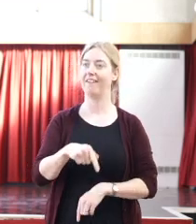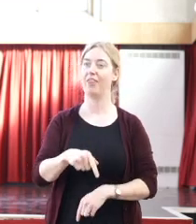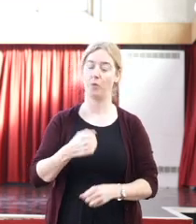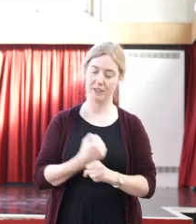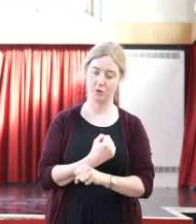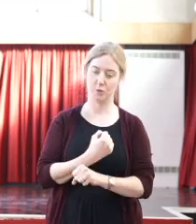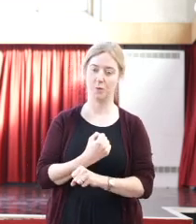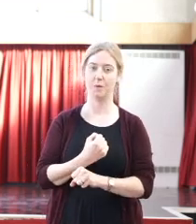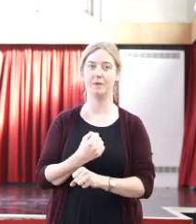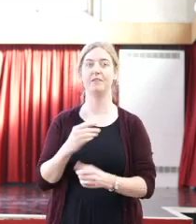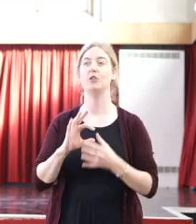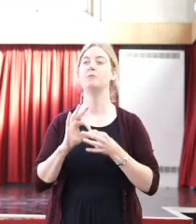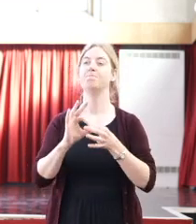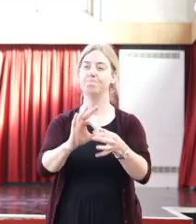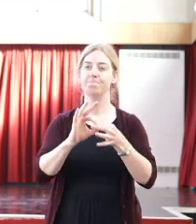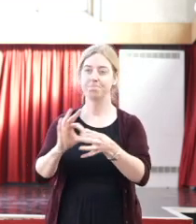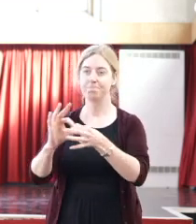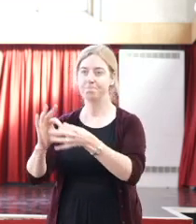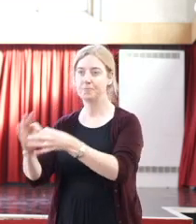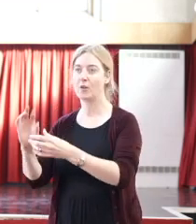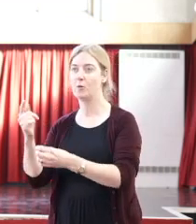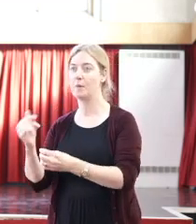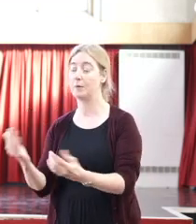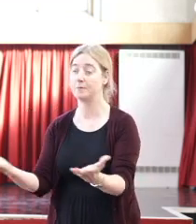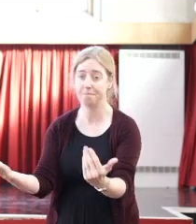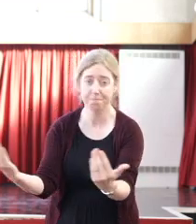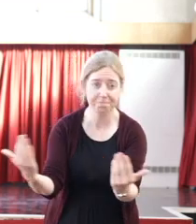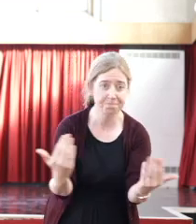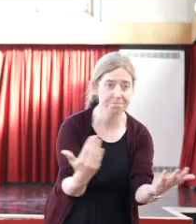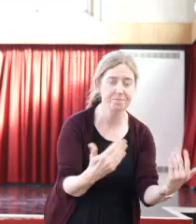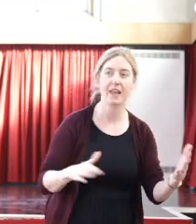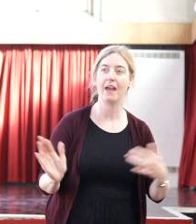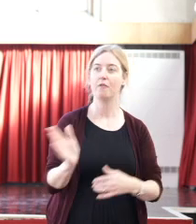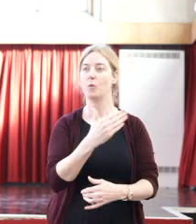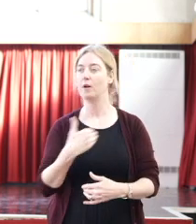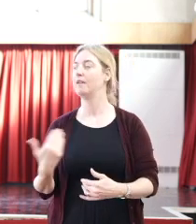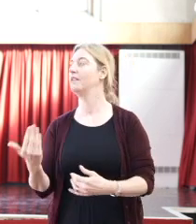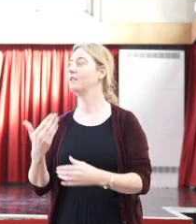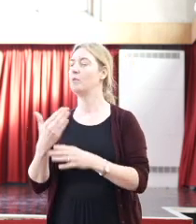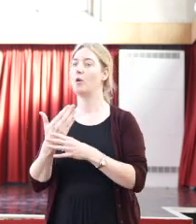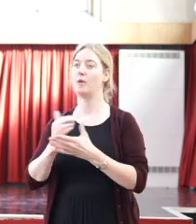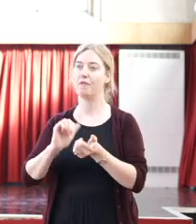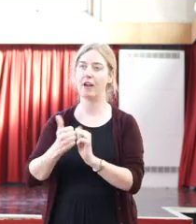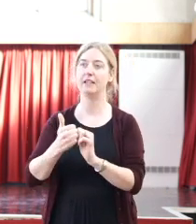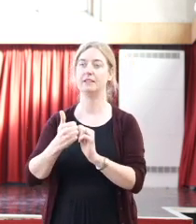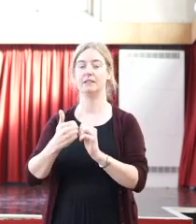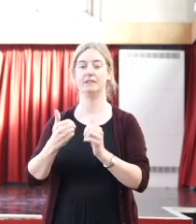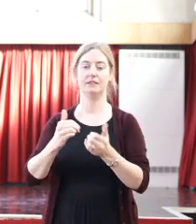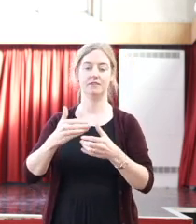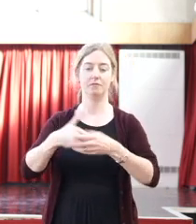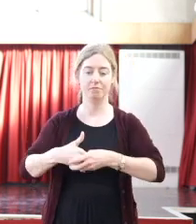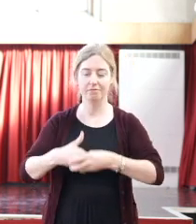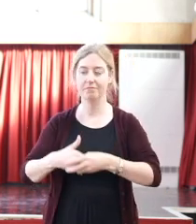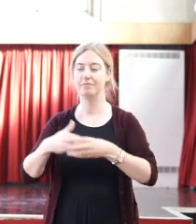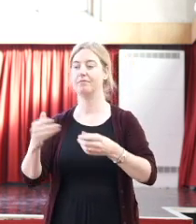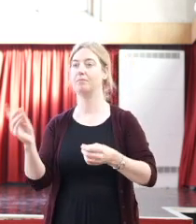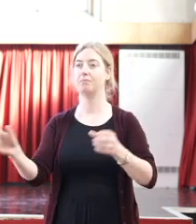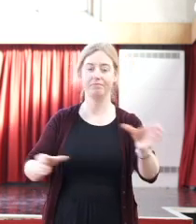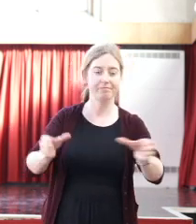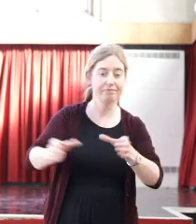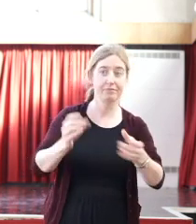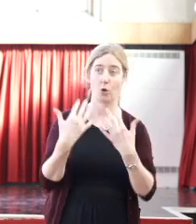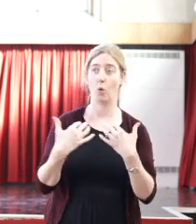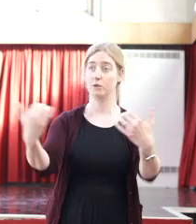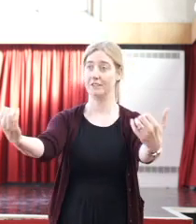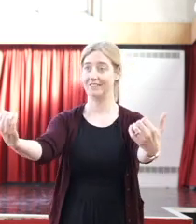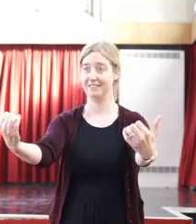do in our engagement, where we work hard to work with our friends, partners, participants,